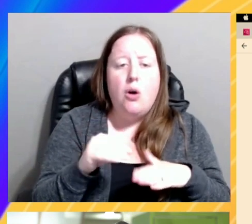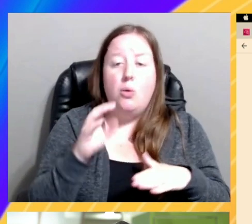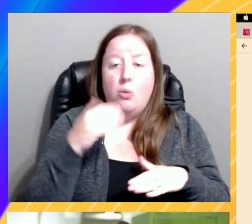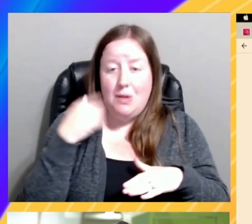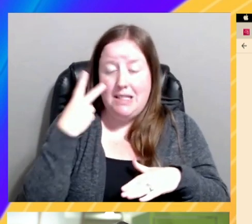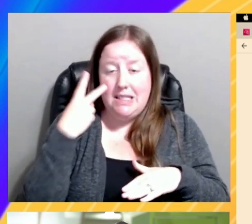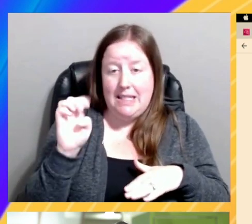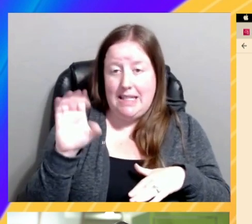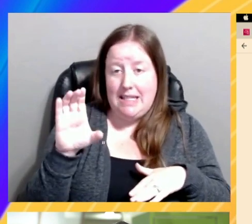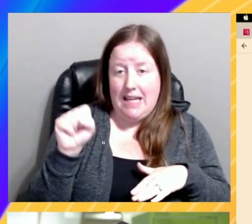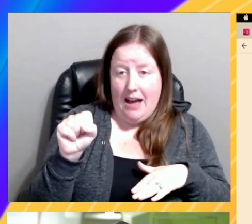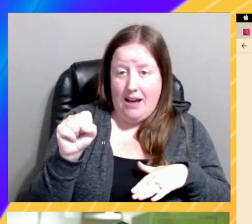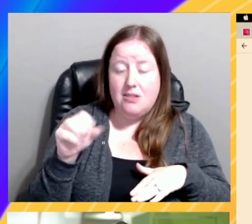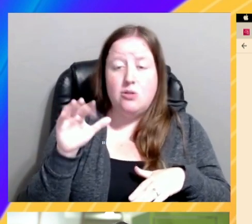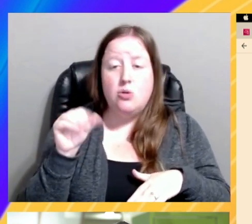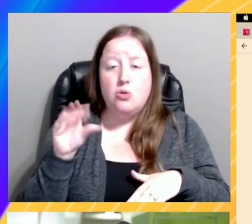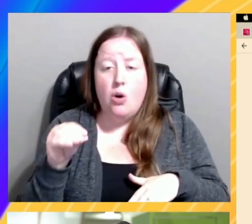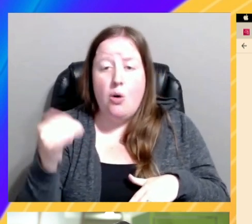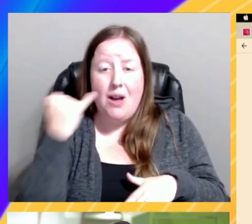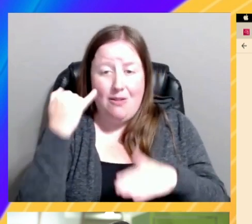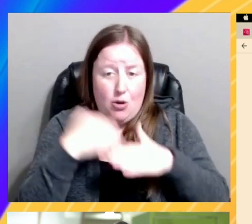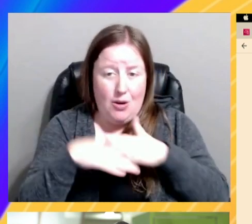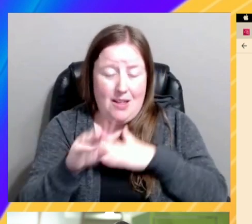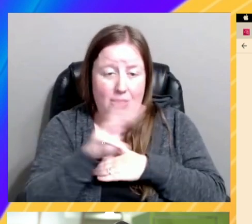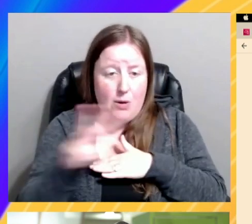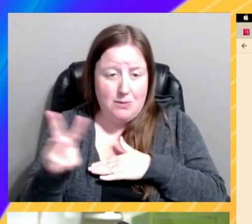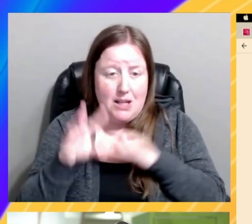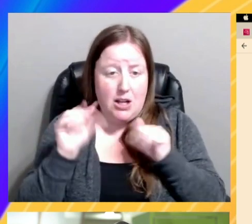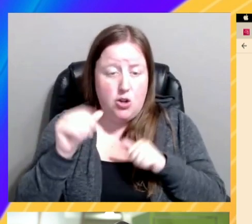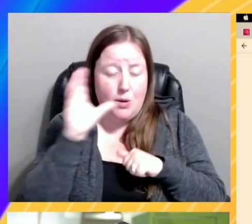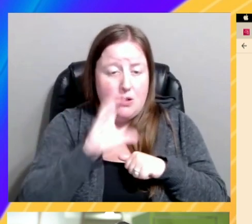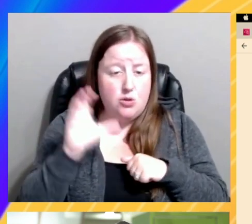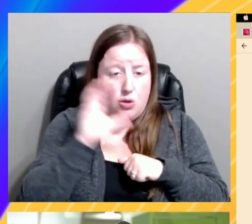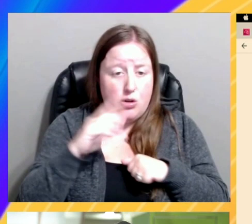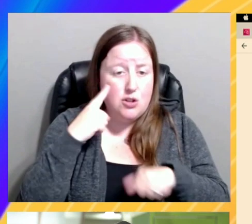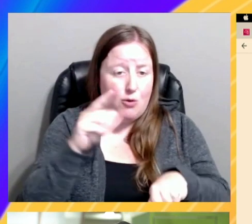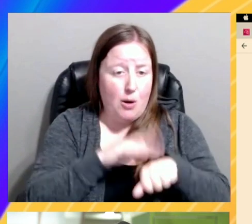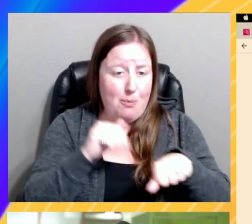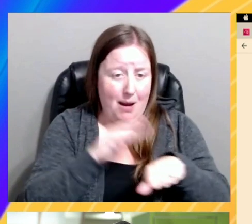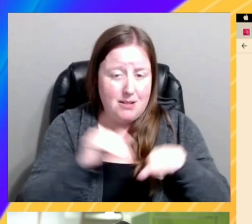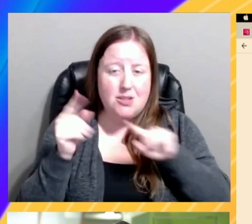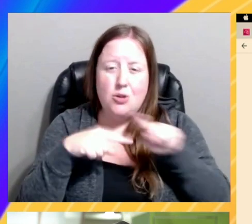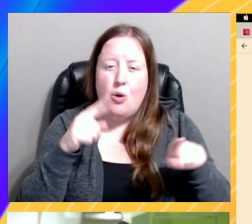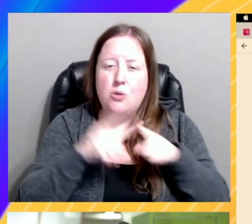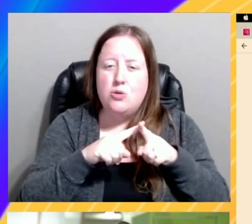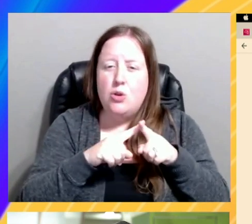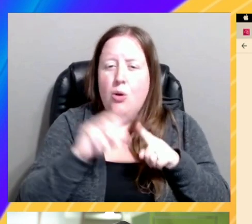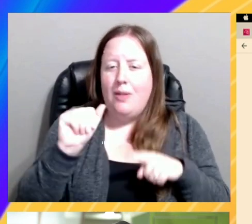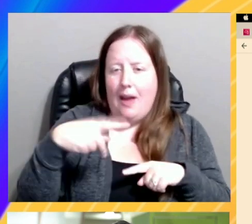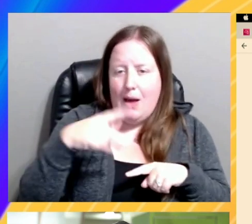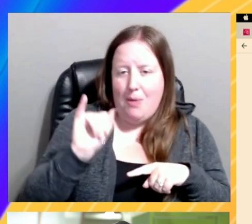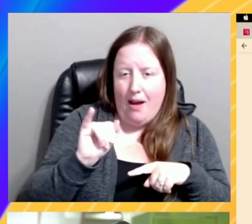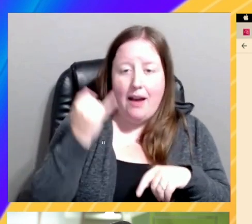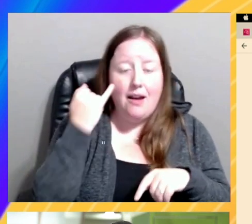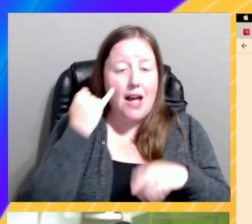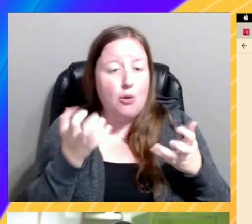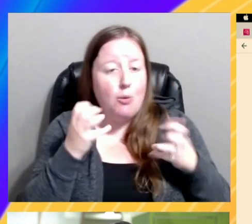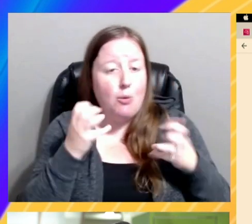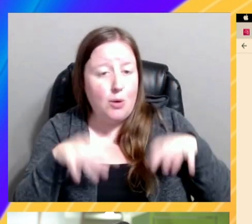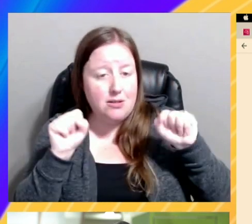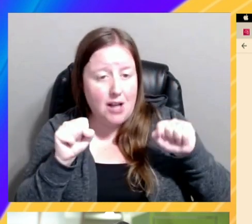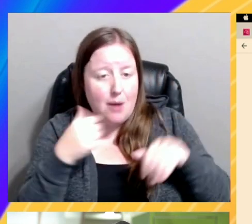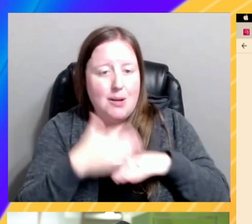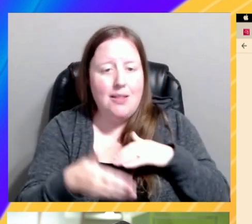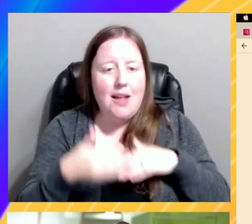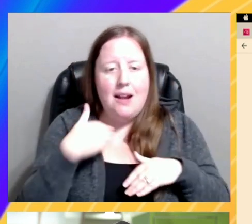someone is going to the website and they're searching for pets, it goes to the pet search API. If they're looking to adopt, it goes to the pet list adoptions